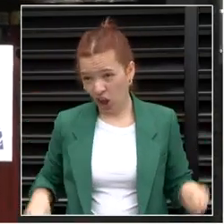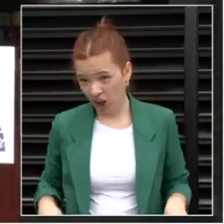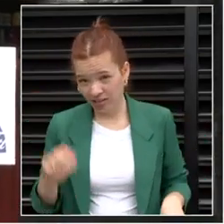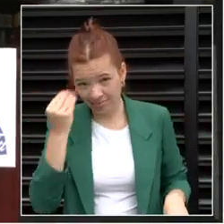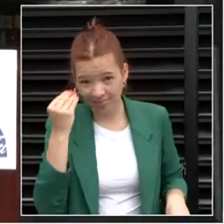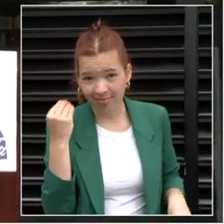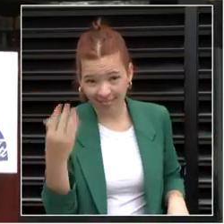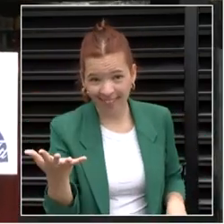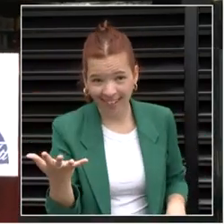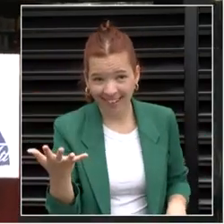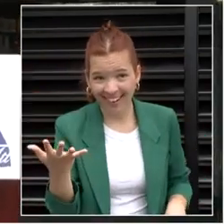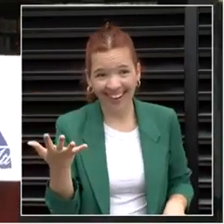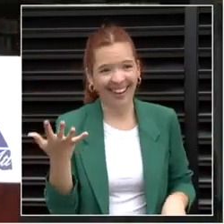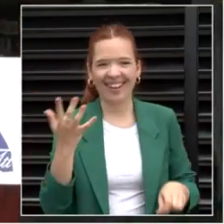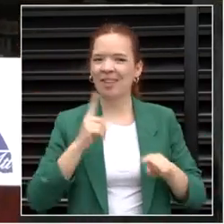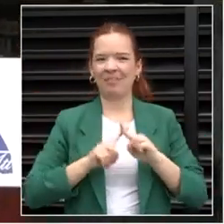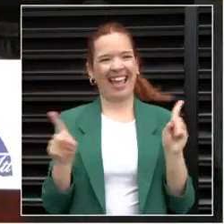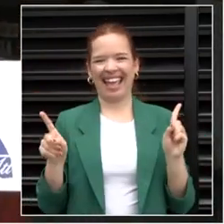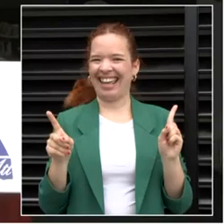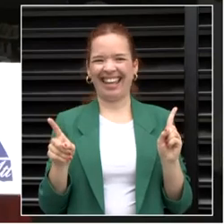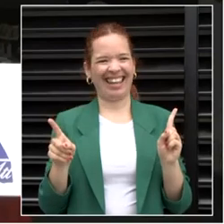But I feel like Seth just did.